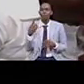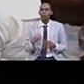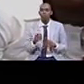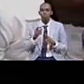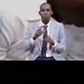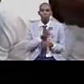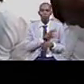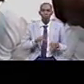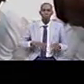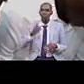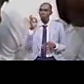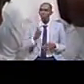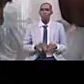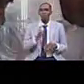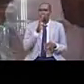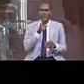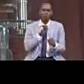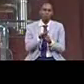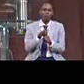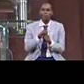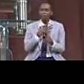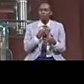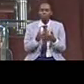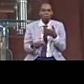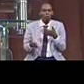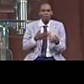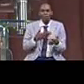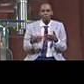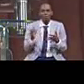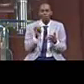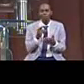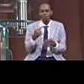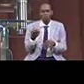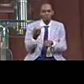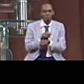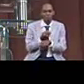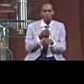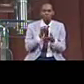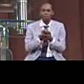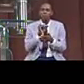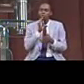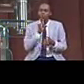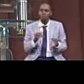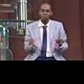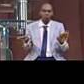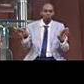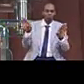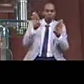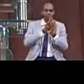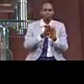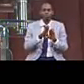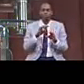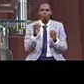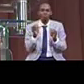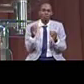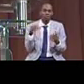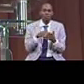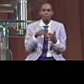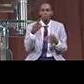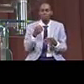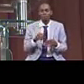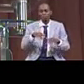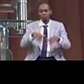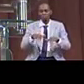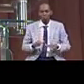be fulfilled. And whatever it is, the stone that is rolled over the grave, and whatever it is in your